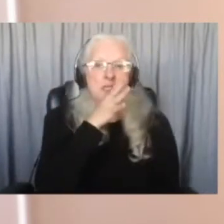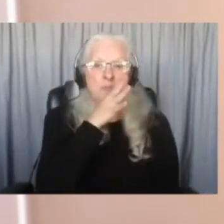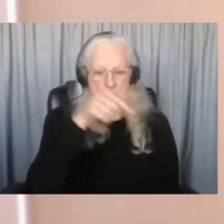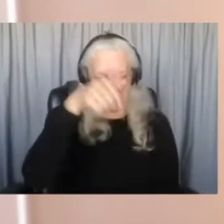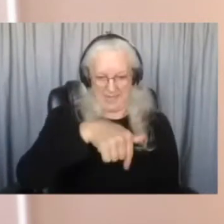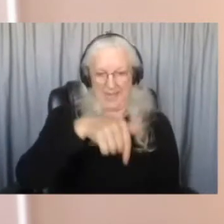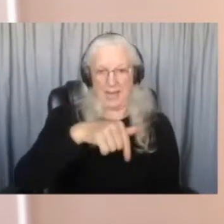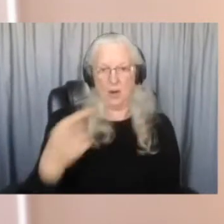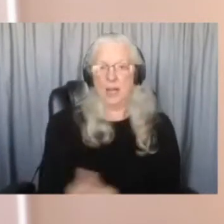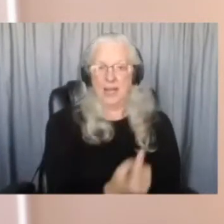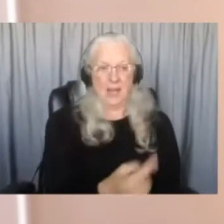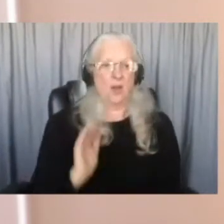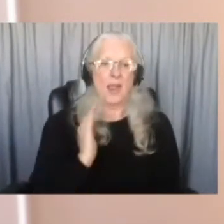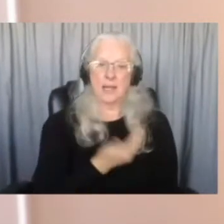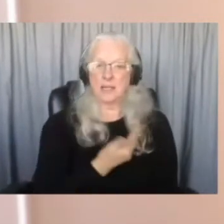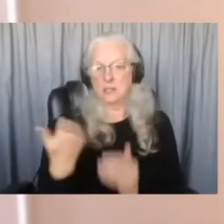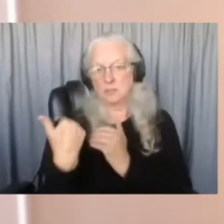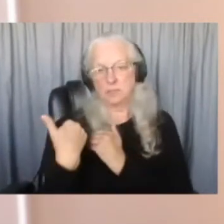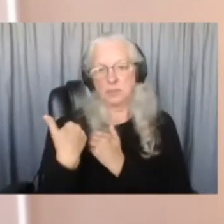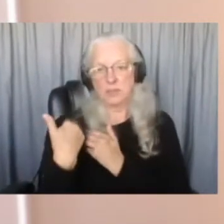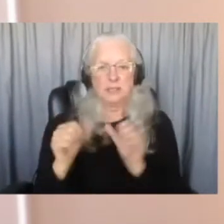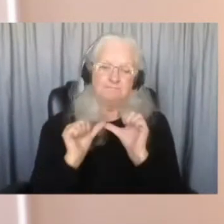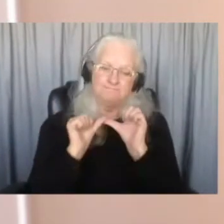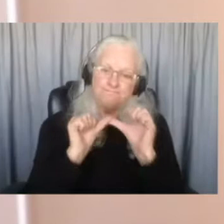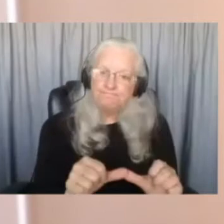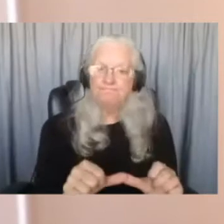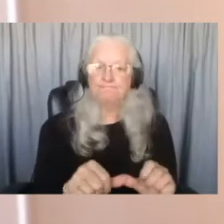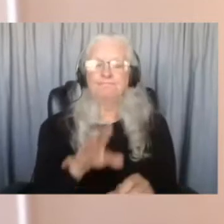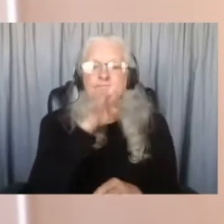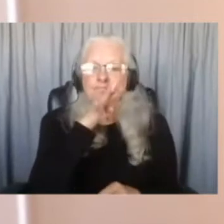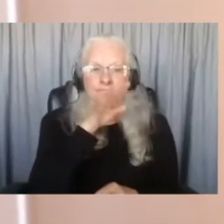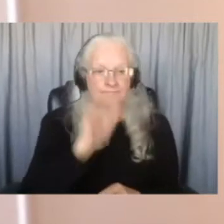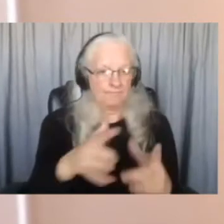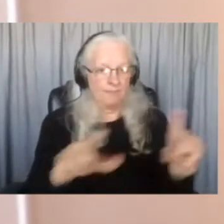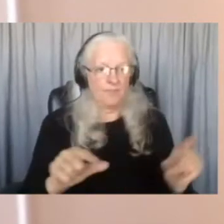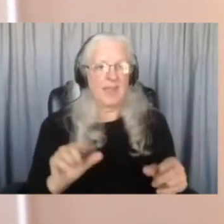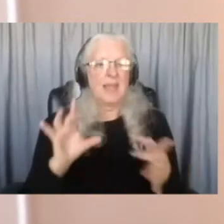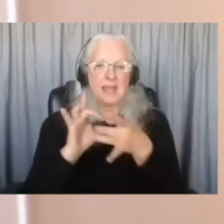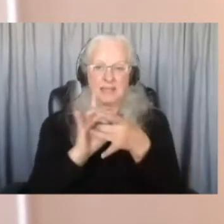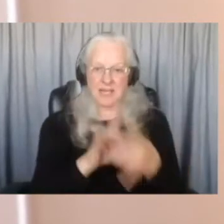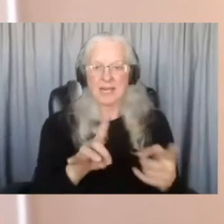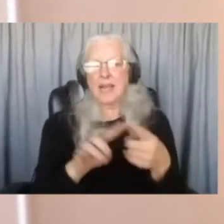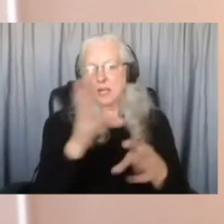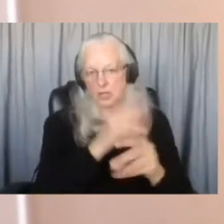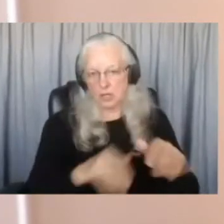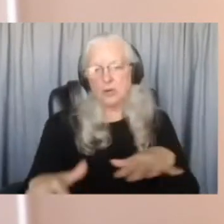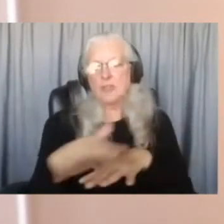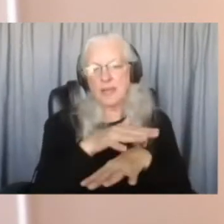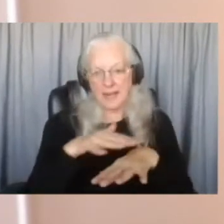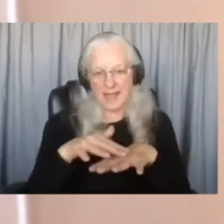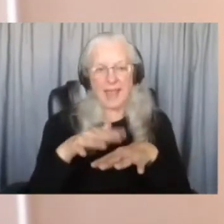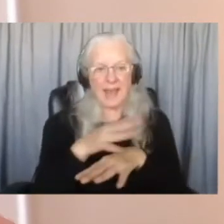to keep it. It's connected to the land. It's connected to our